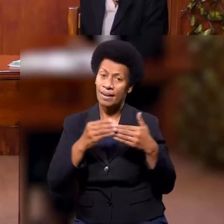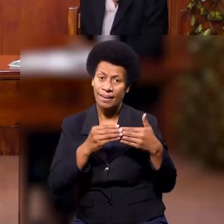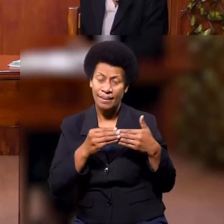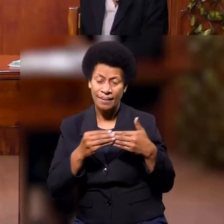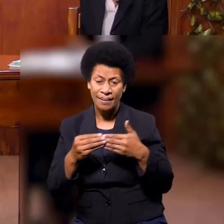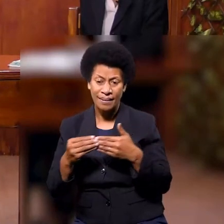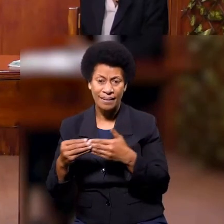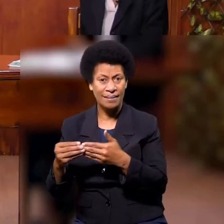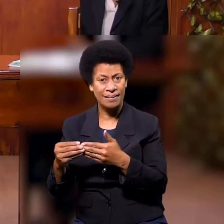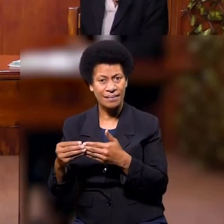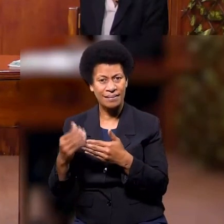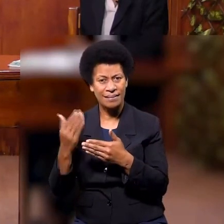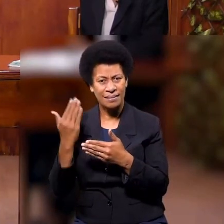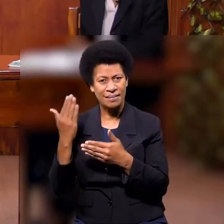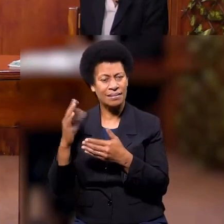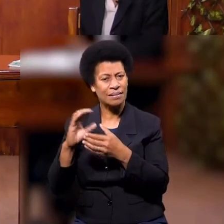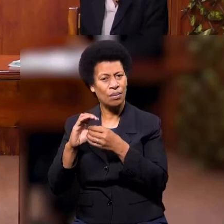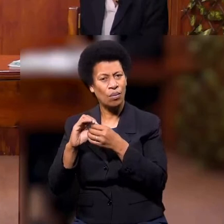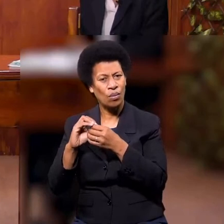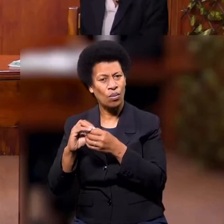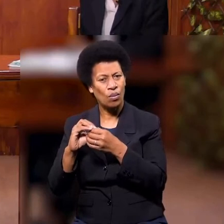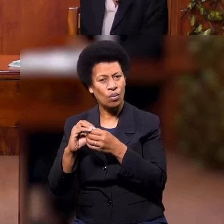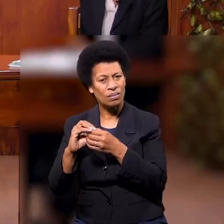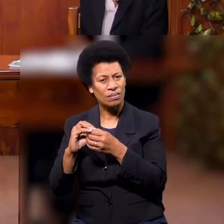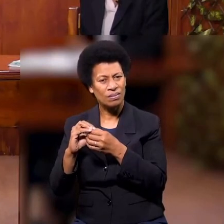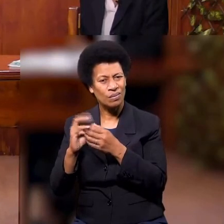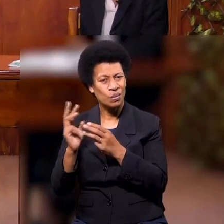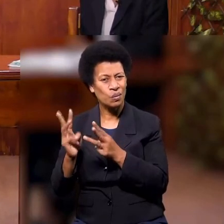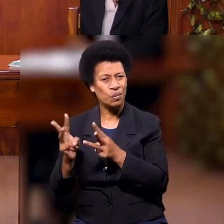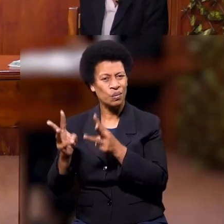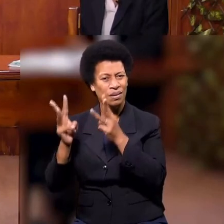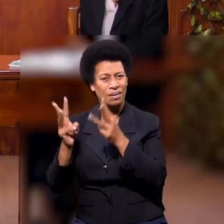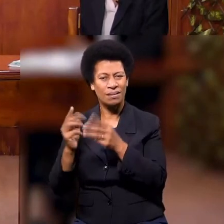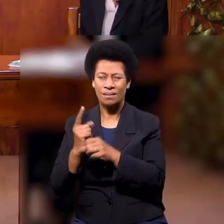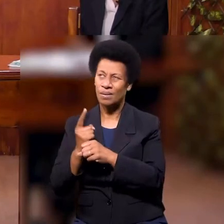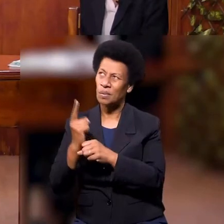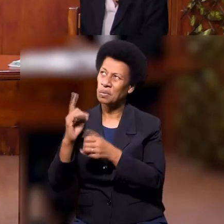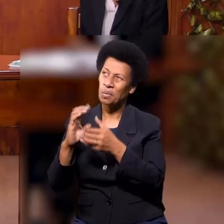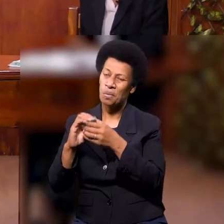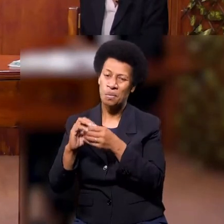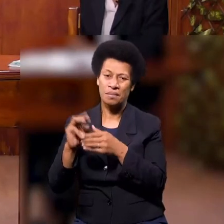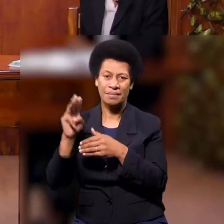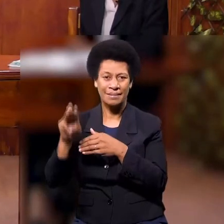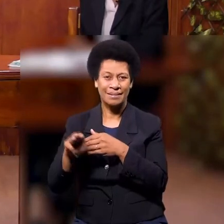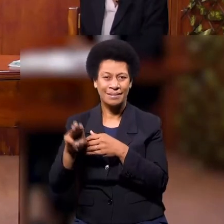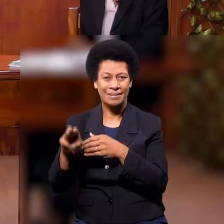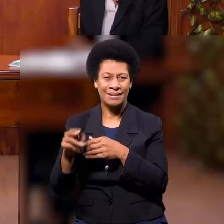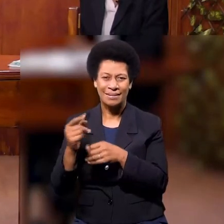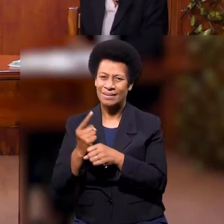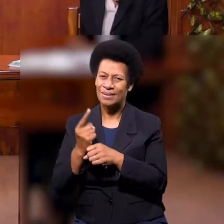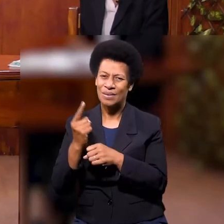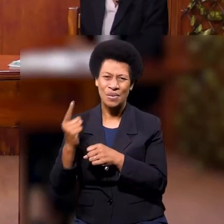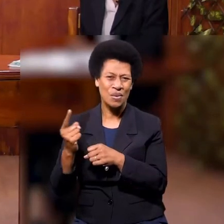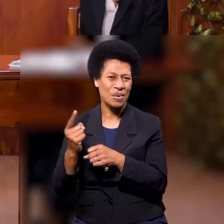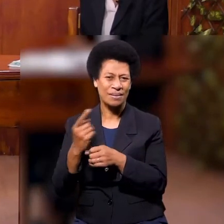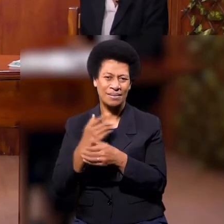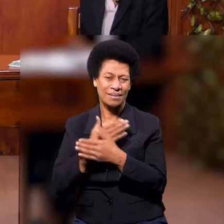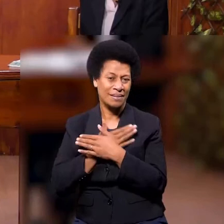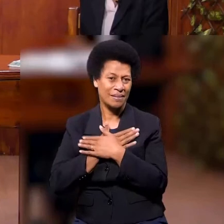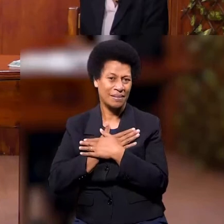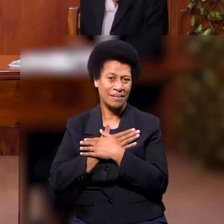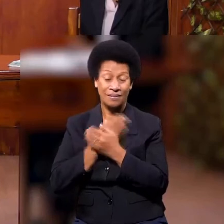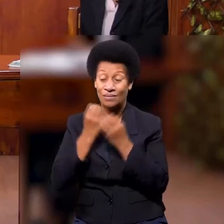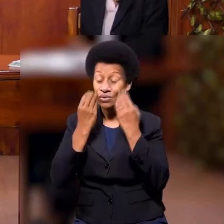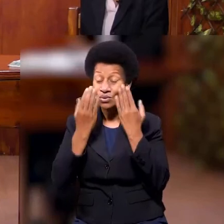us in his providence and in his mercy and love, which he shows